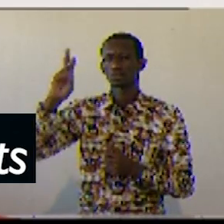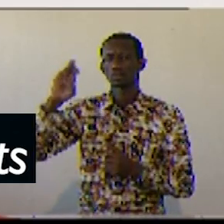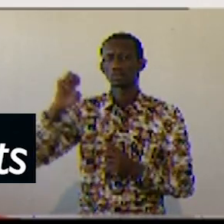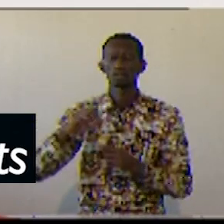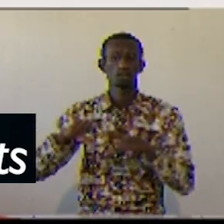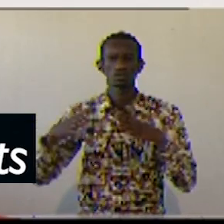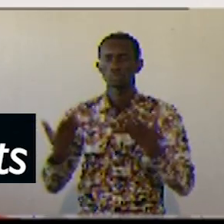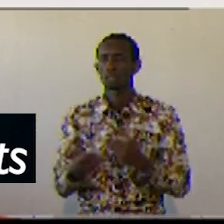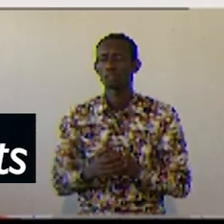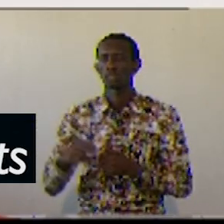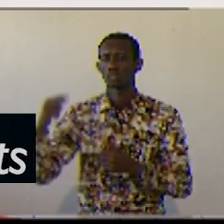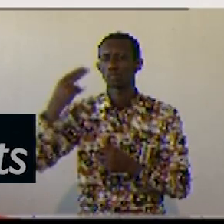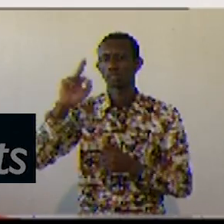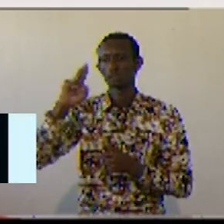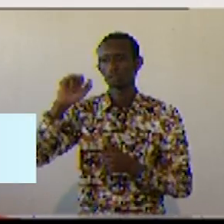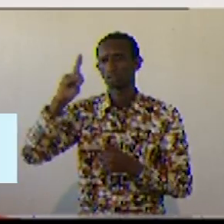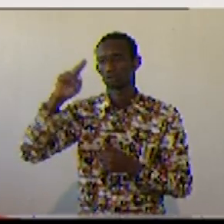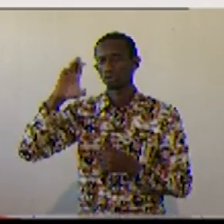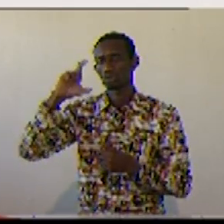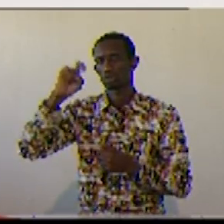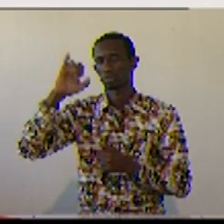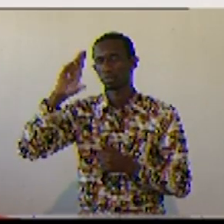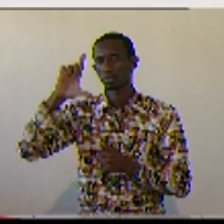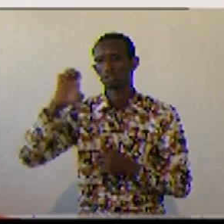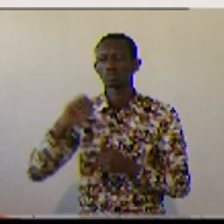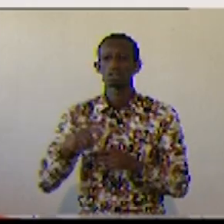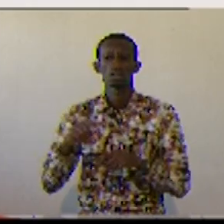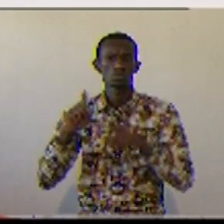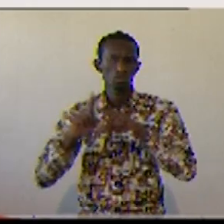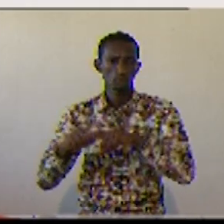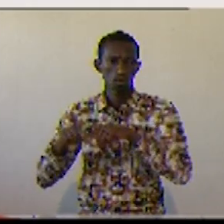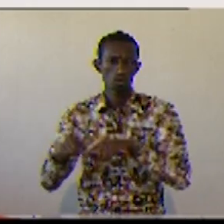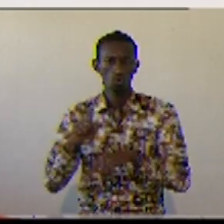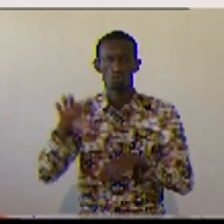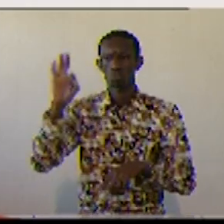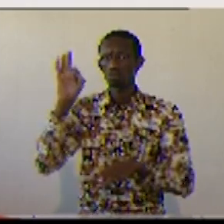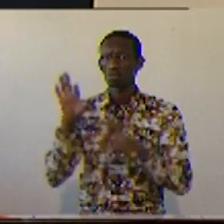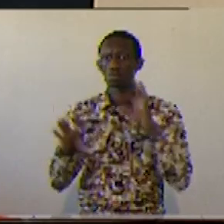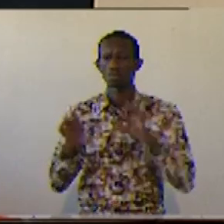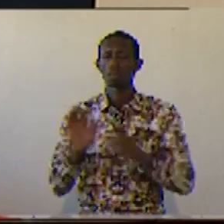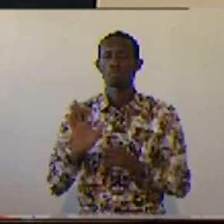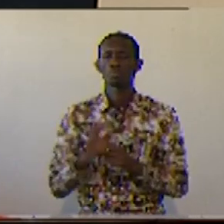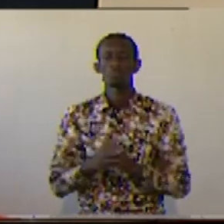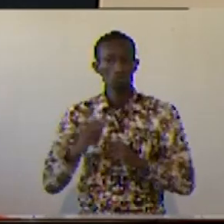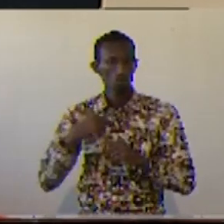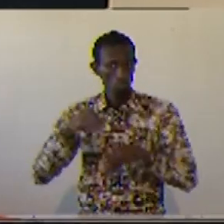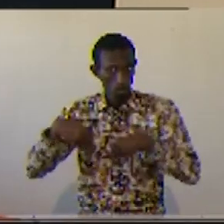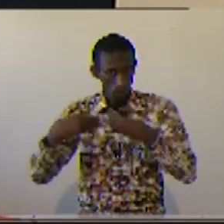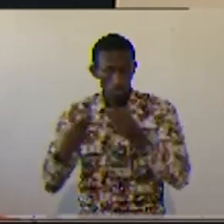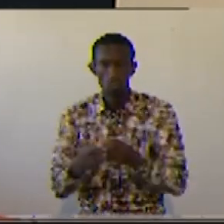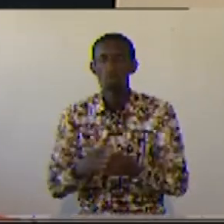a hydroxide and an acid, it will depend on you, on your choice. And you give all the detailed